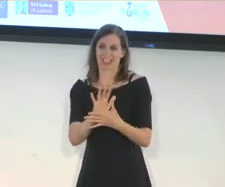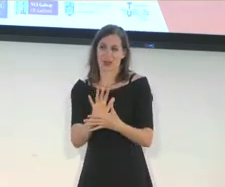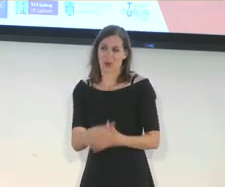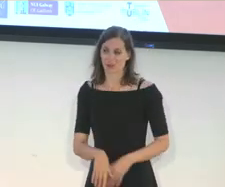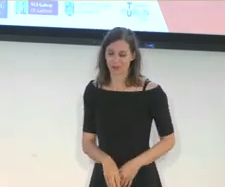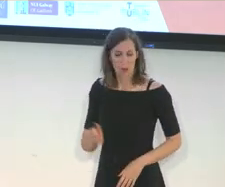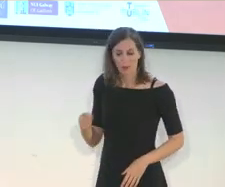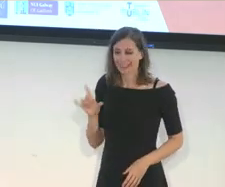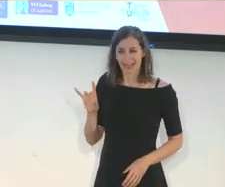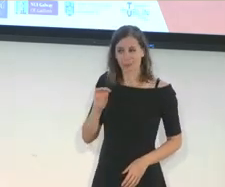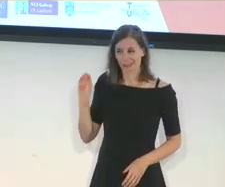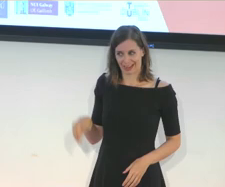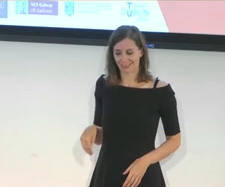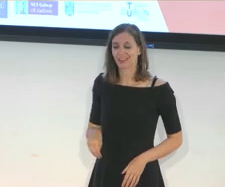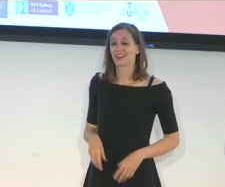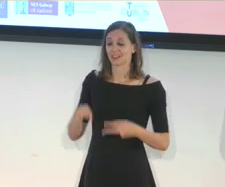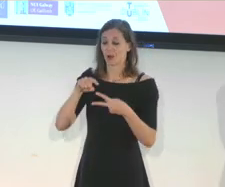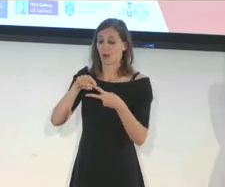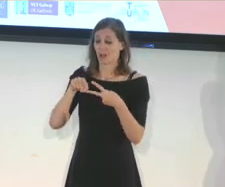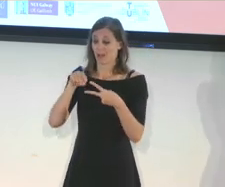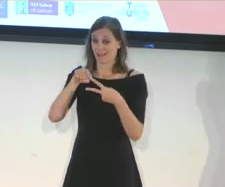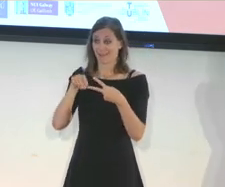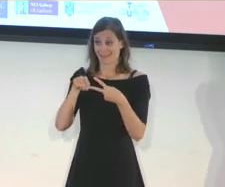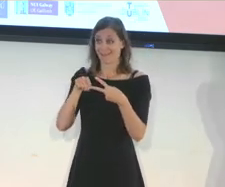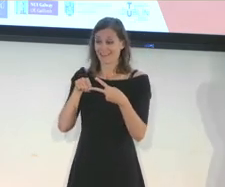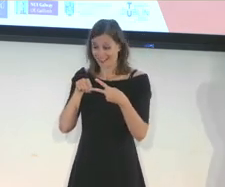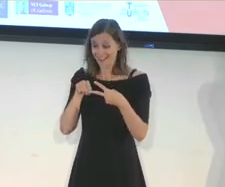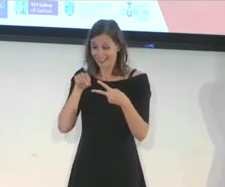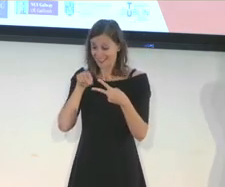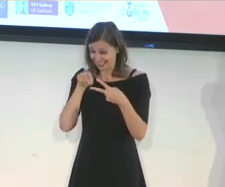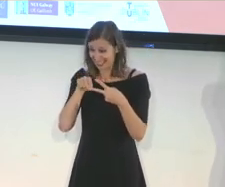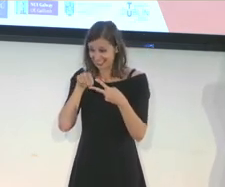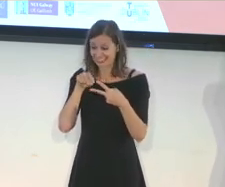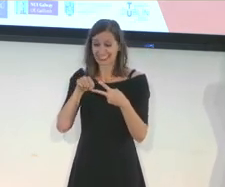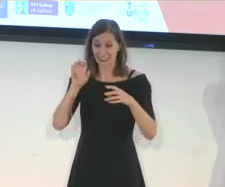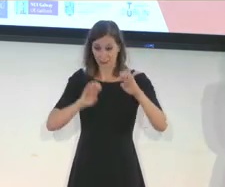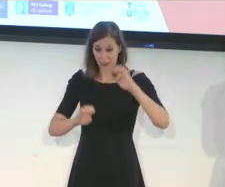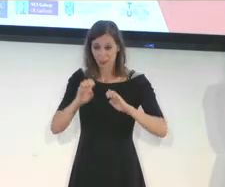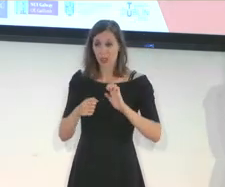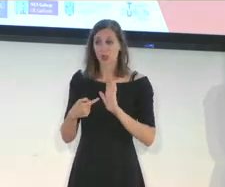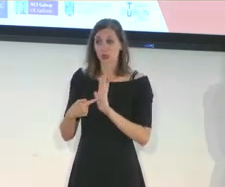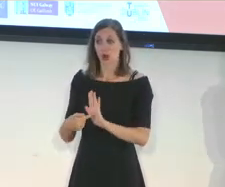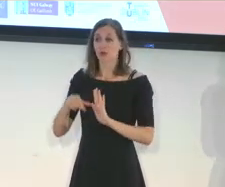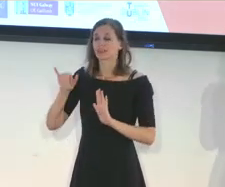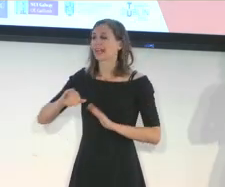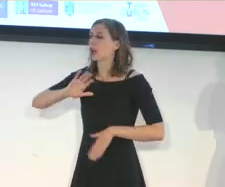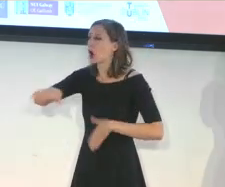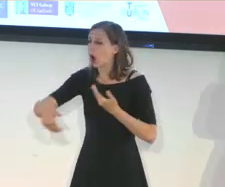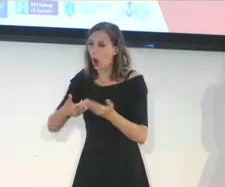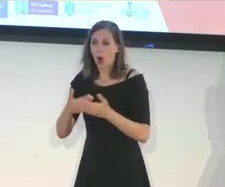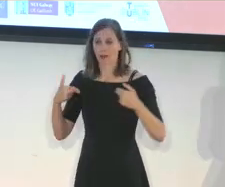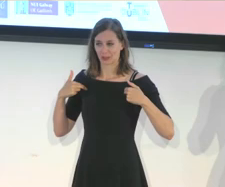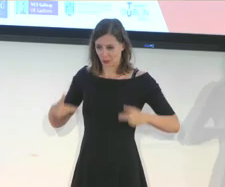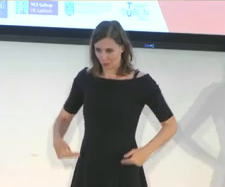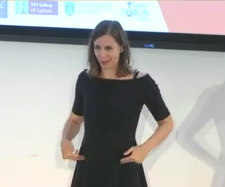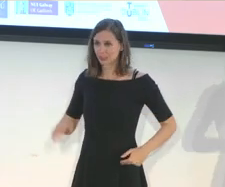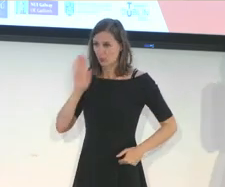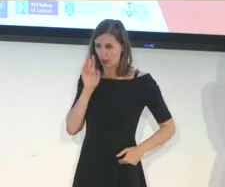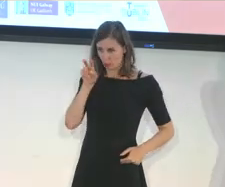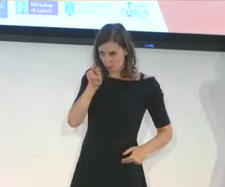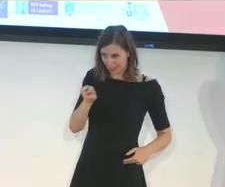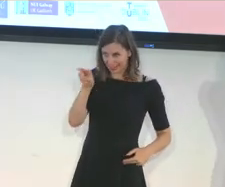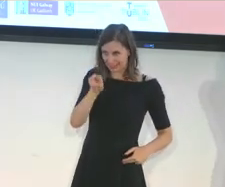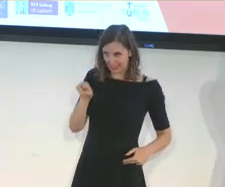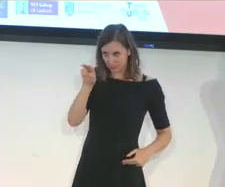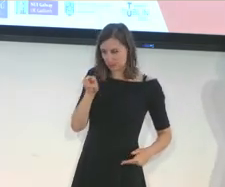This shows that all humans are reading lips to a certain extent and perceiving speech with the help of